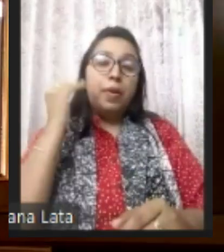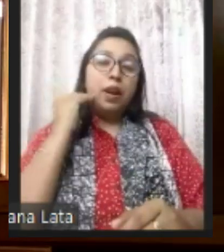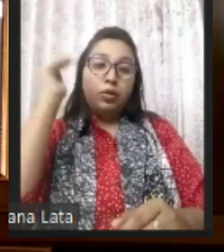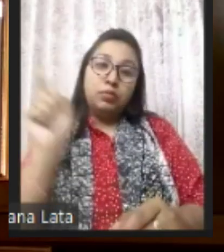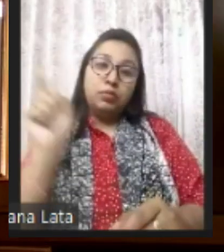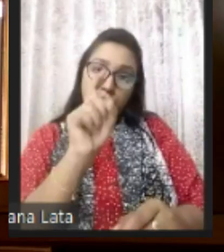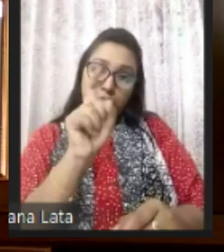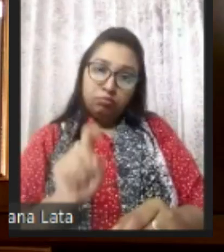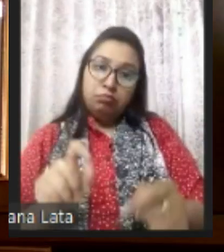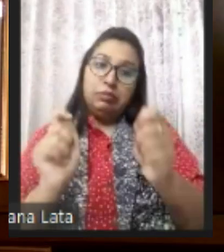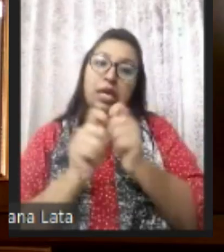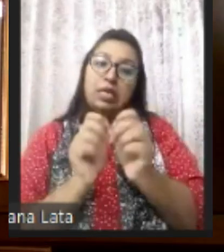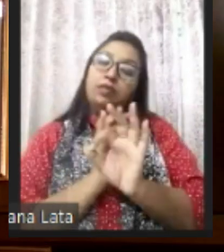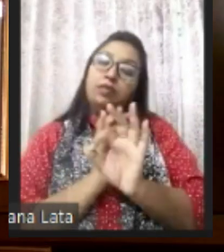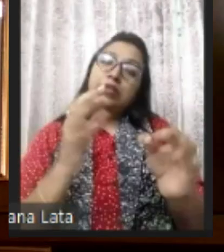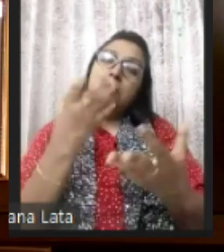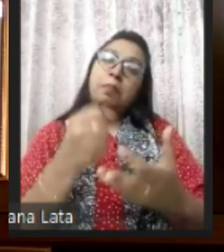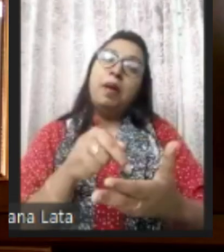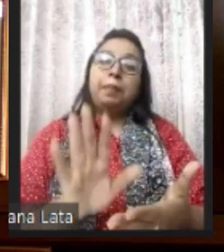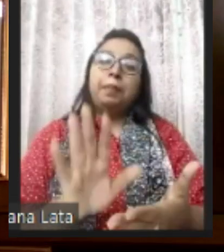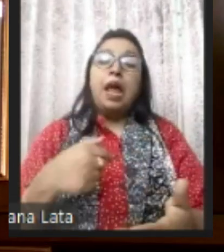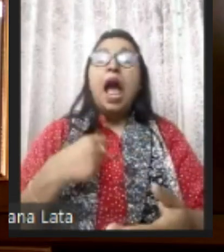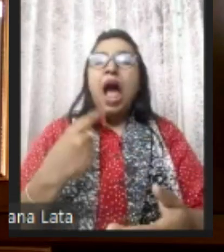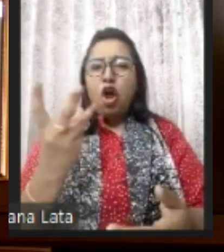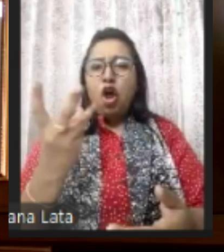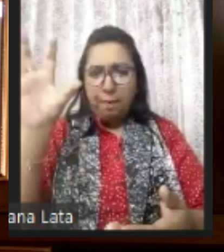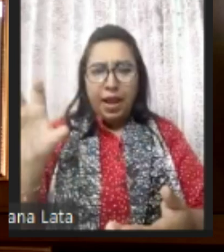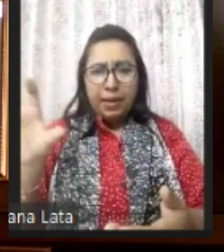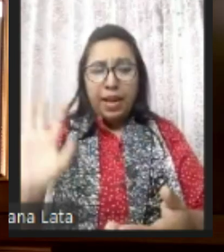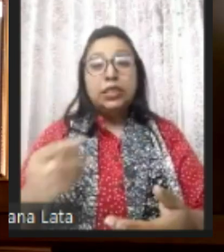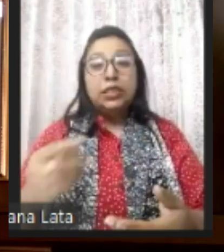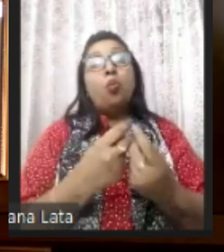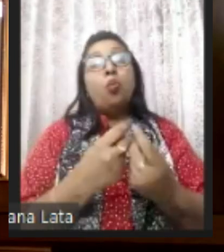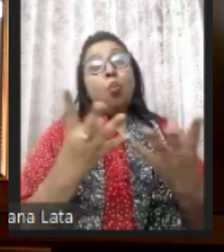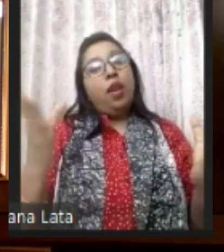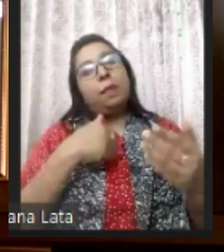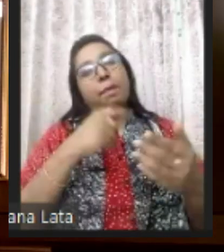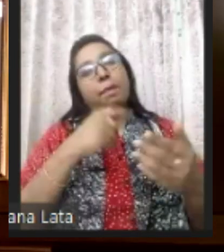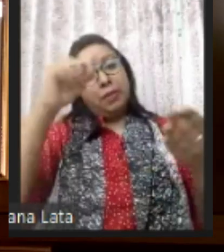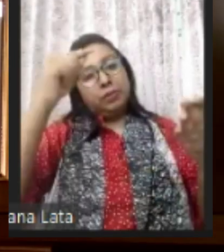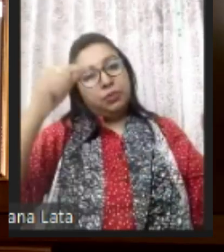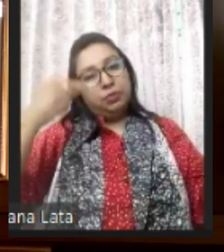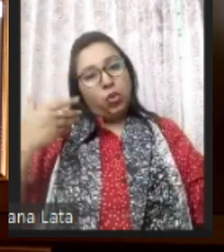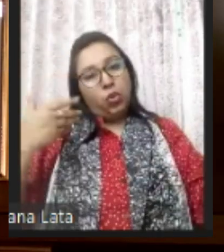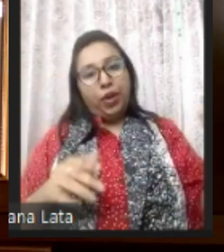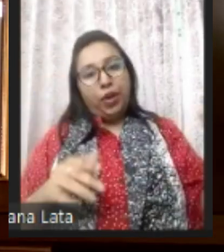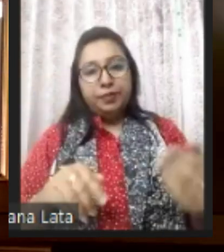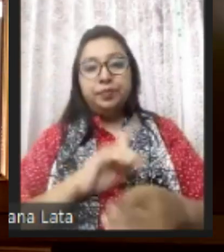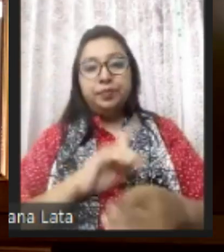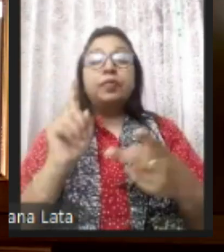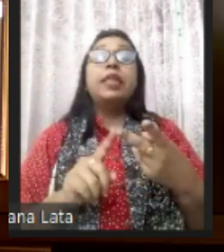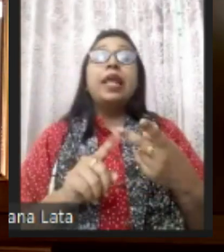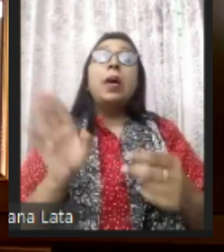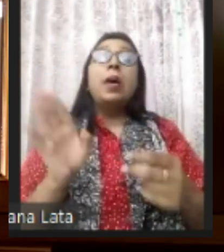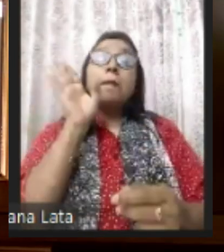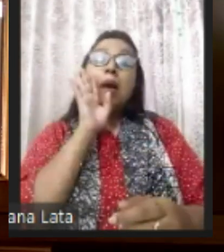now automated. In addition, various private sectors, including job portals, e-commerce, news portals, online